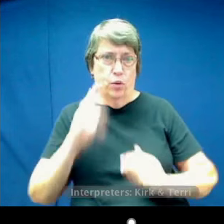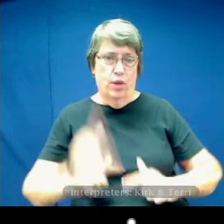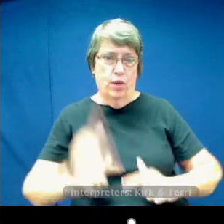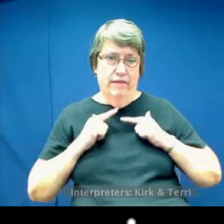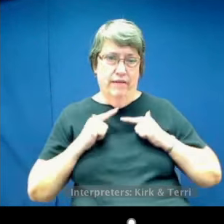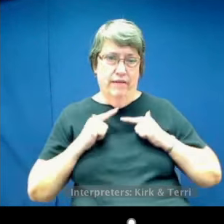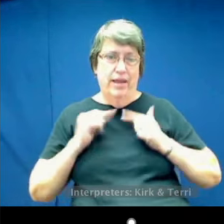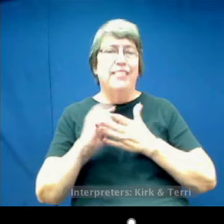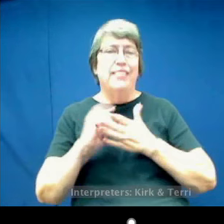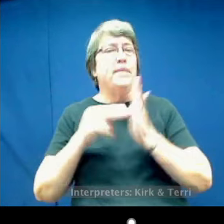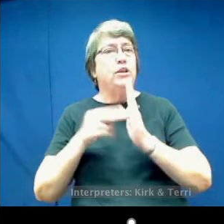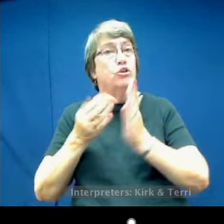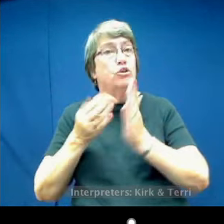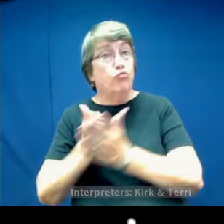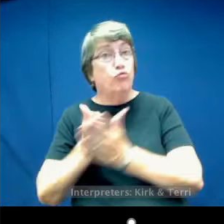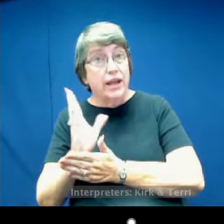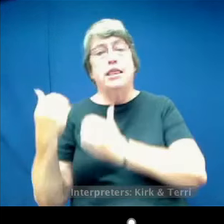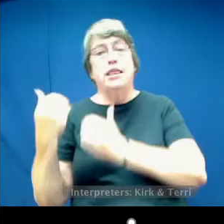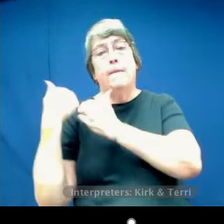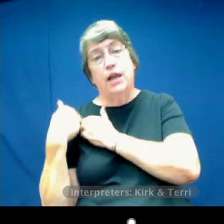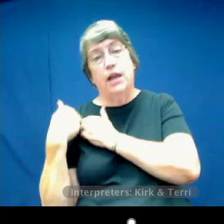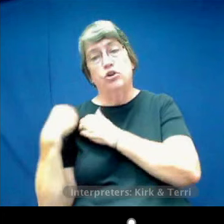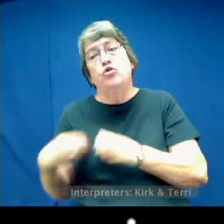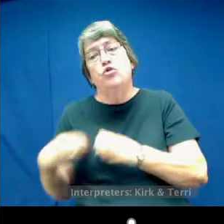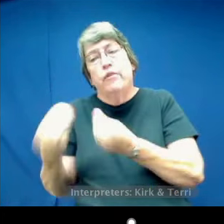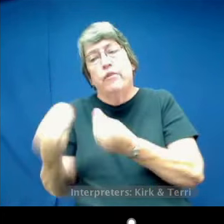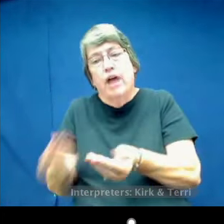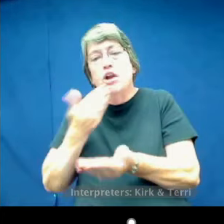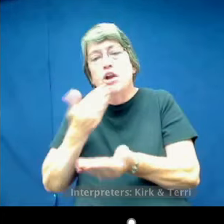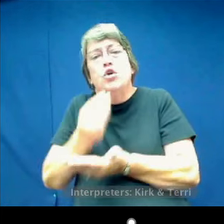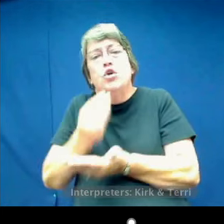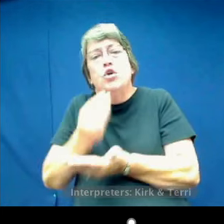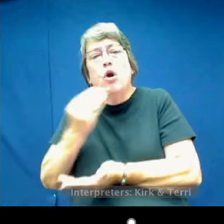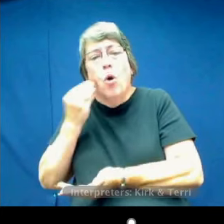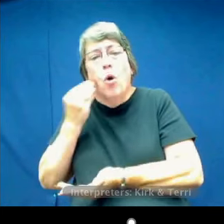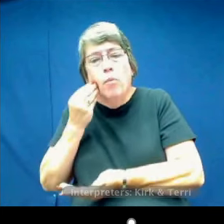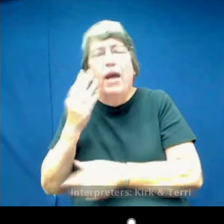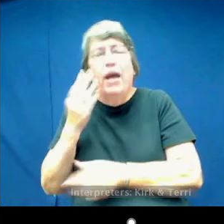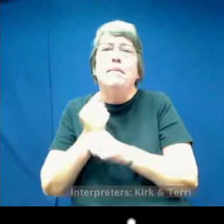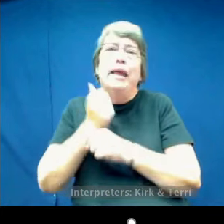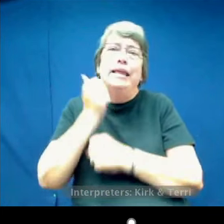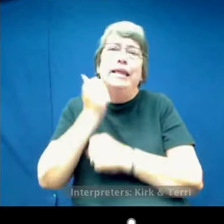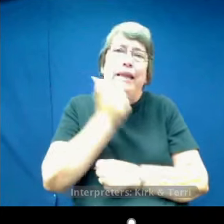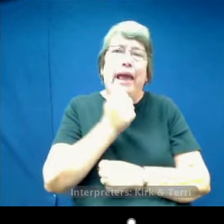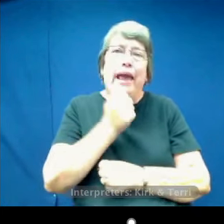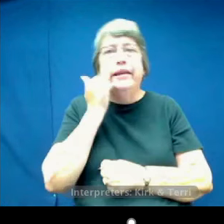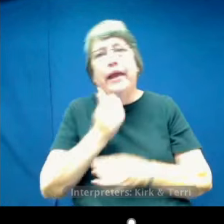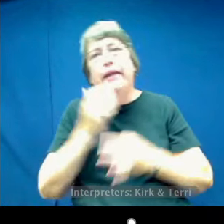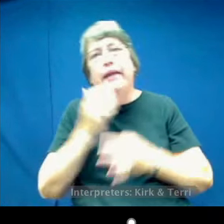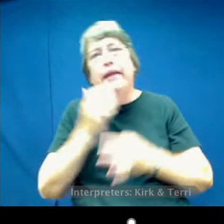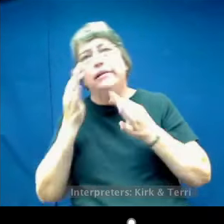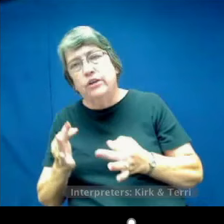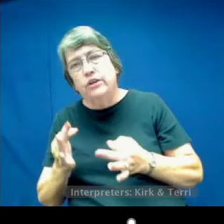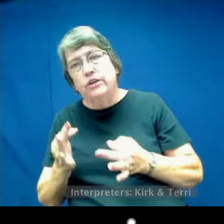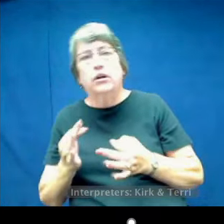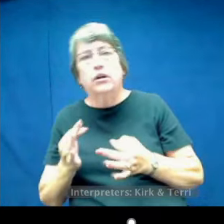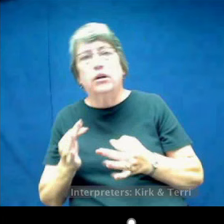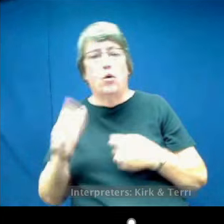home for the child and to make those day-to-day decisions that are required when the child is actually with that